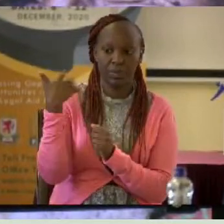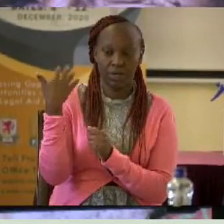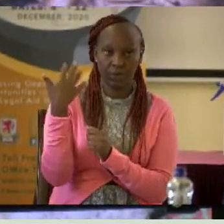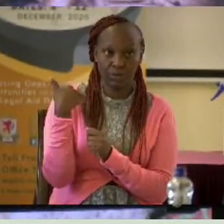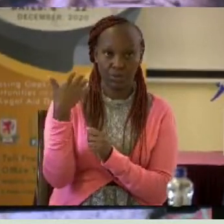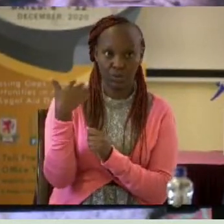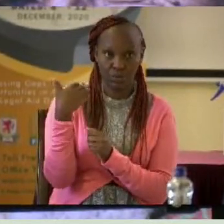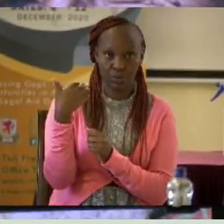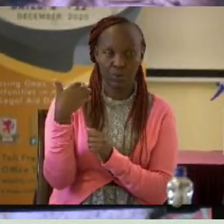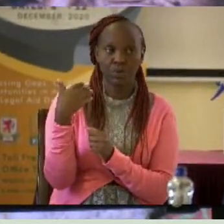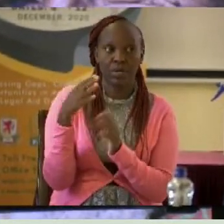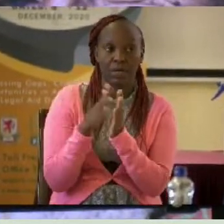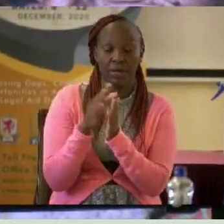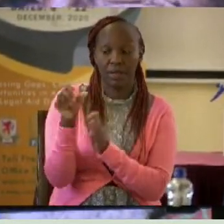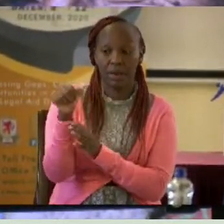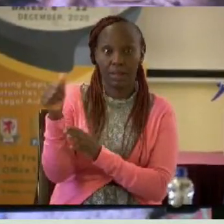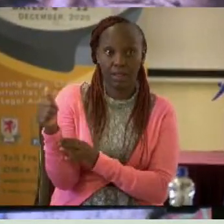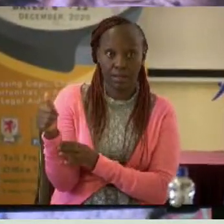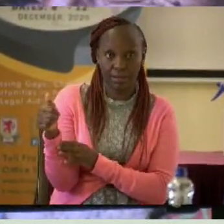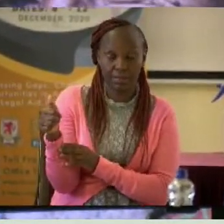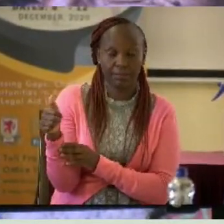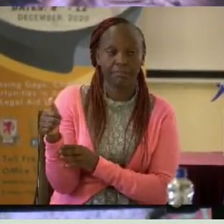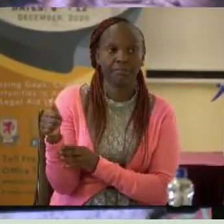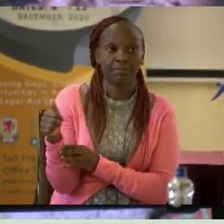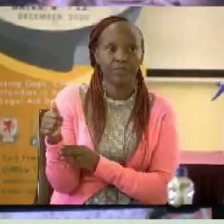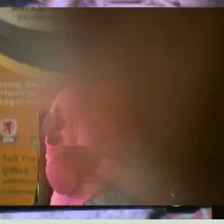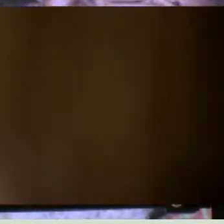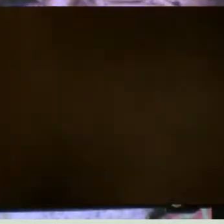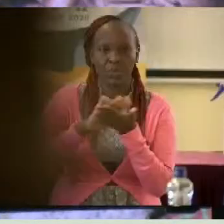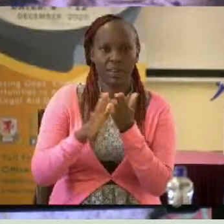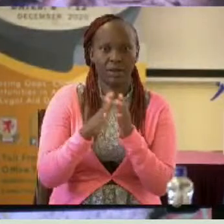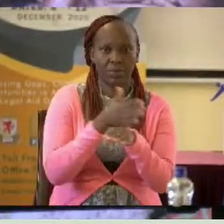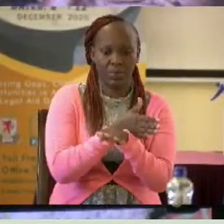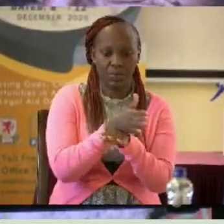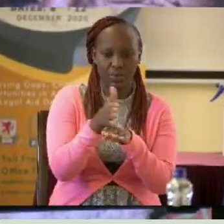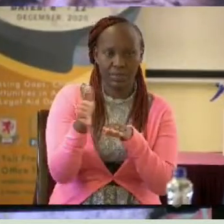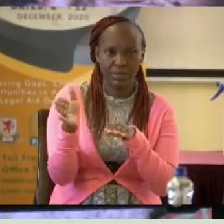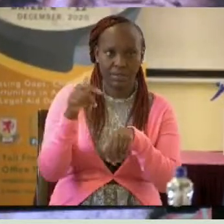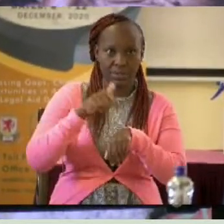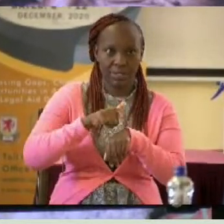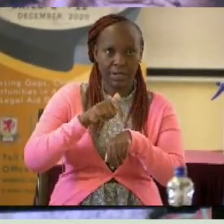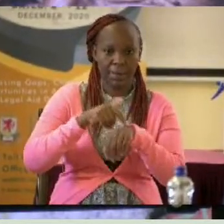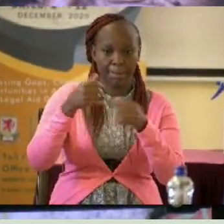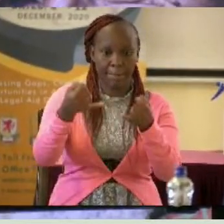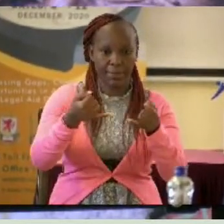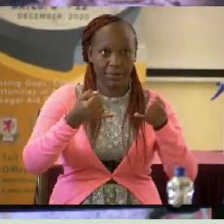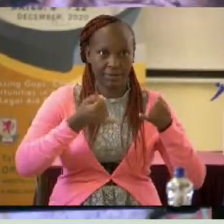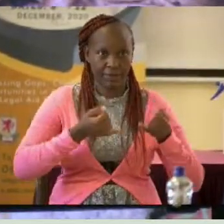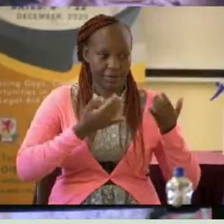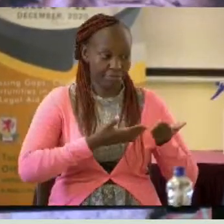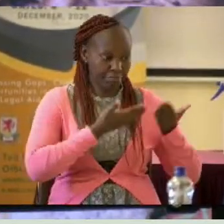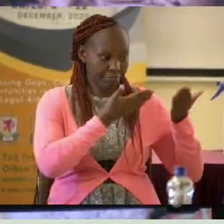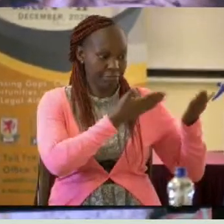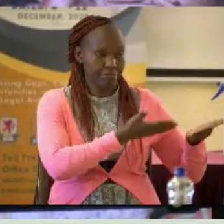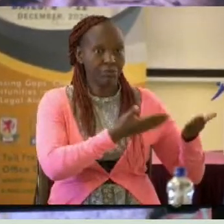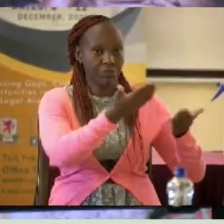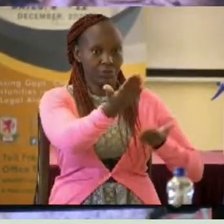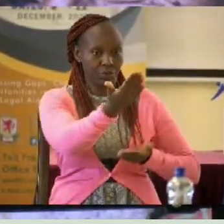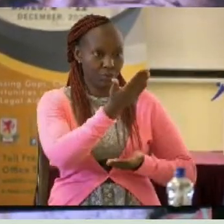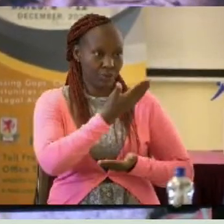Kituku and others. And so without wasting time, then I'm going to invite her to come